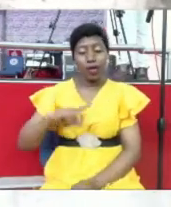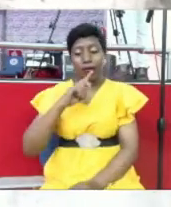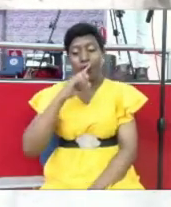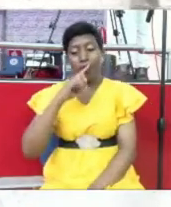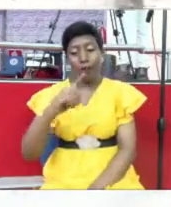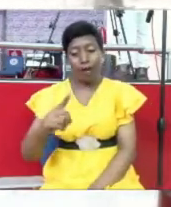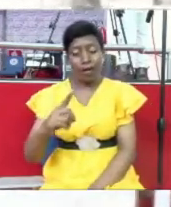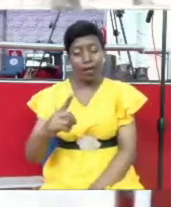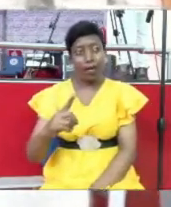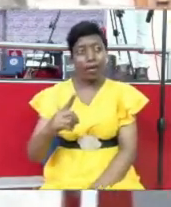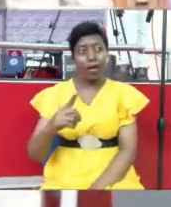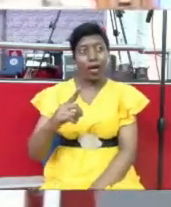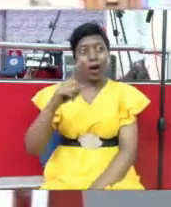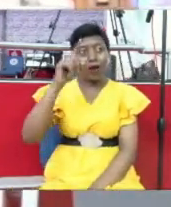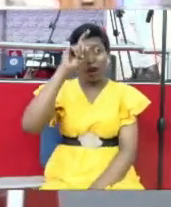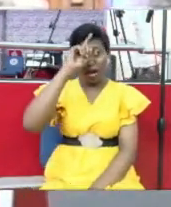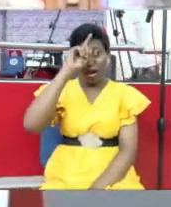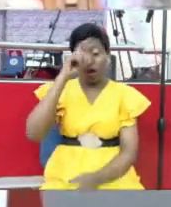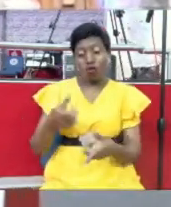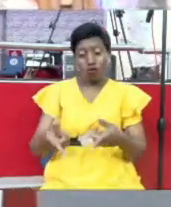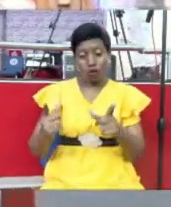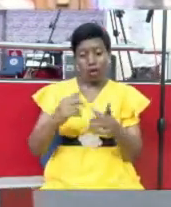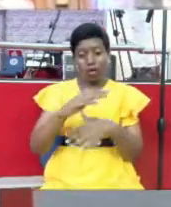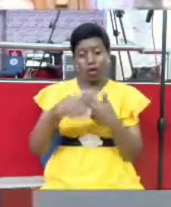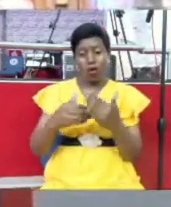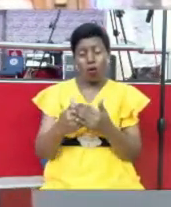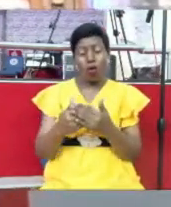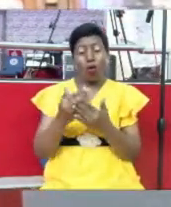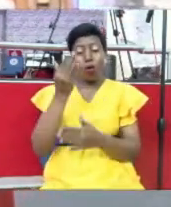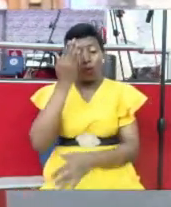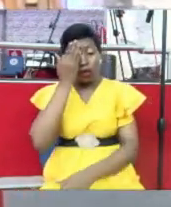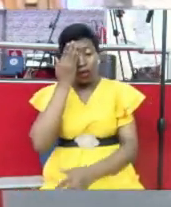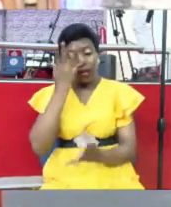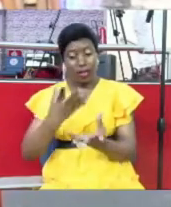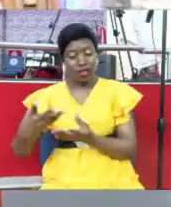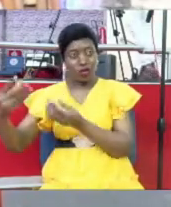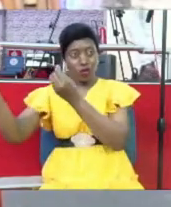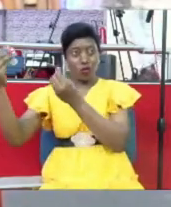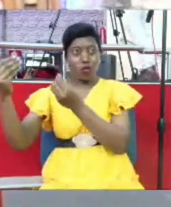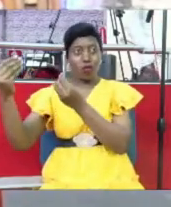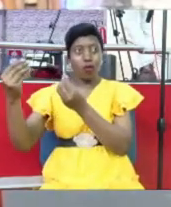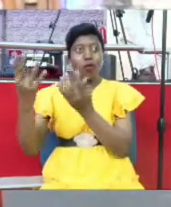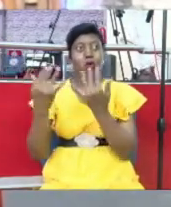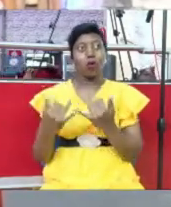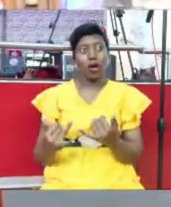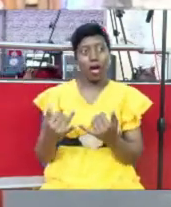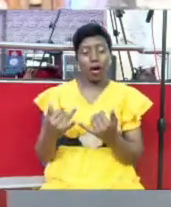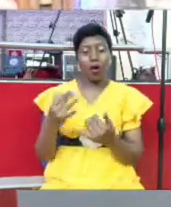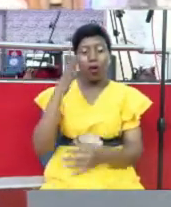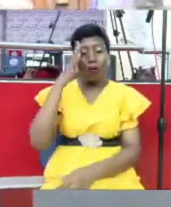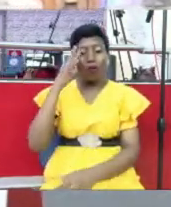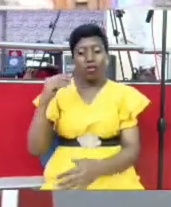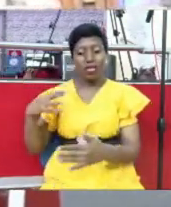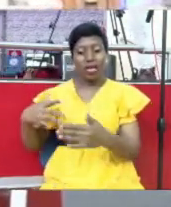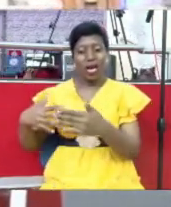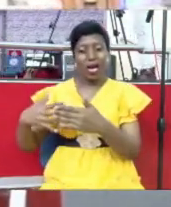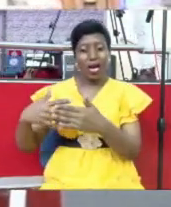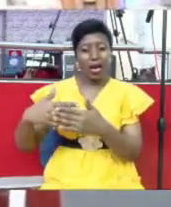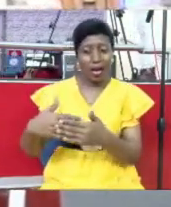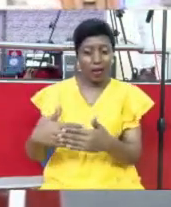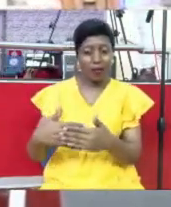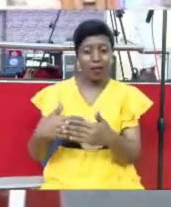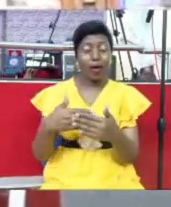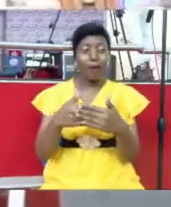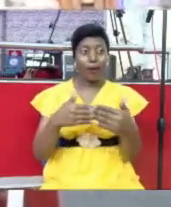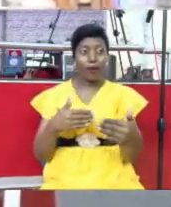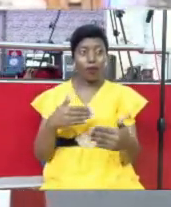go. Kuachilia watu wake waende. To let his people go. So Moses arrives. Musa anafika before Pharaoh. Anafika